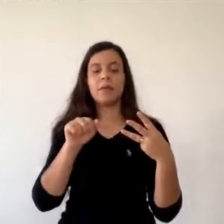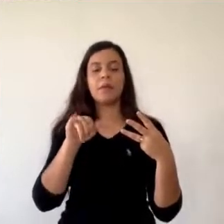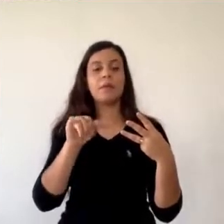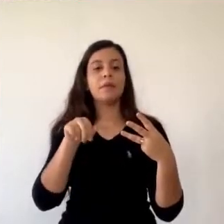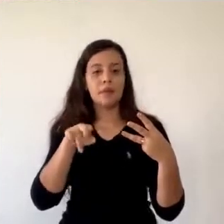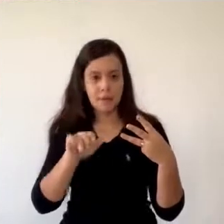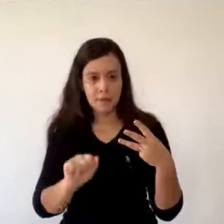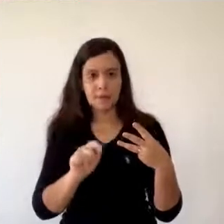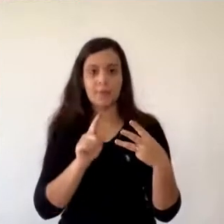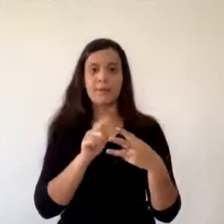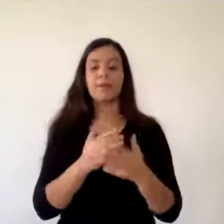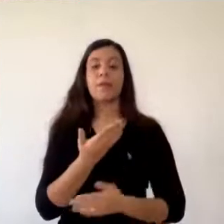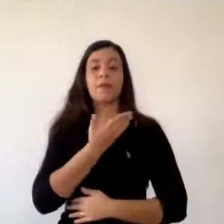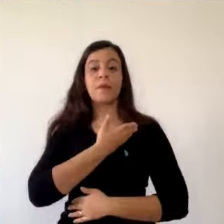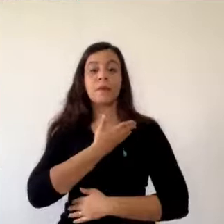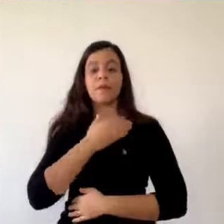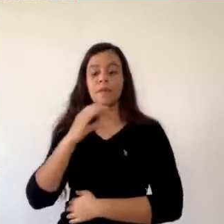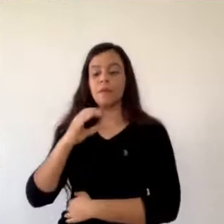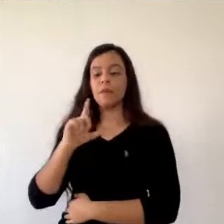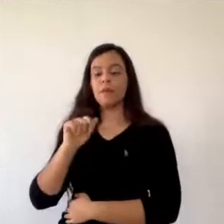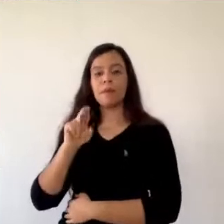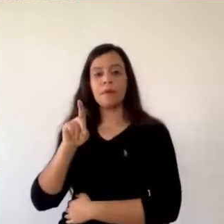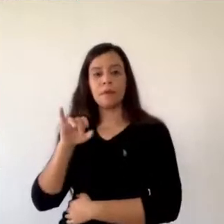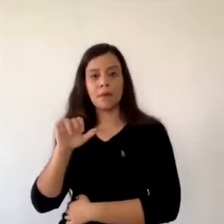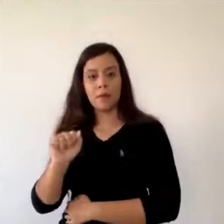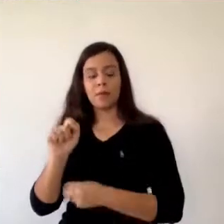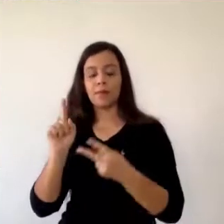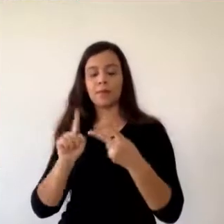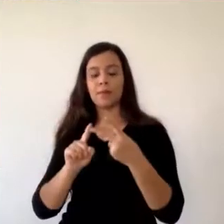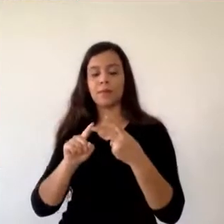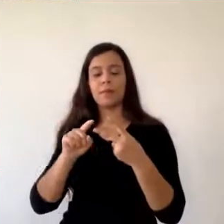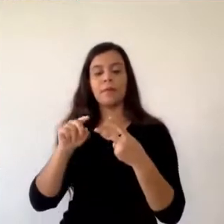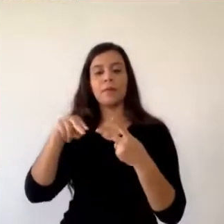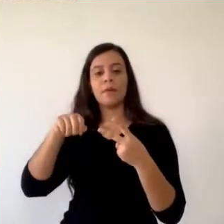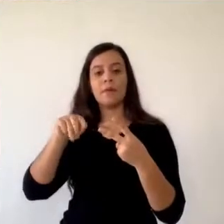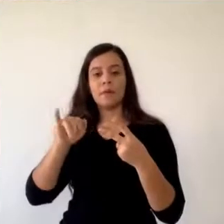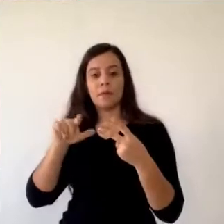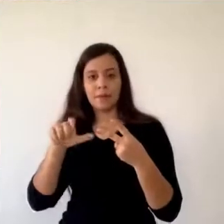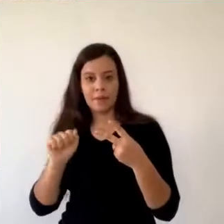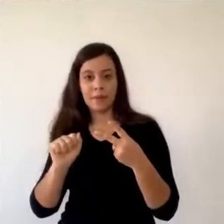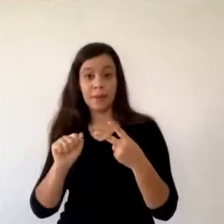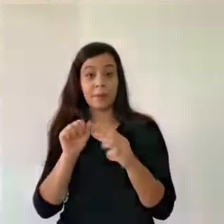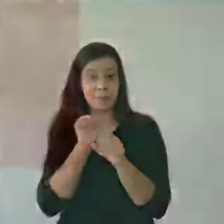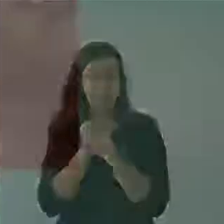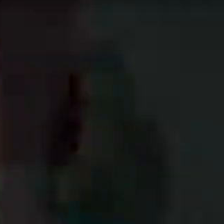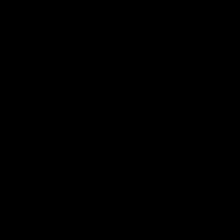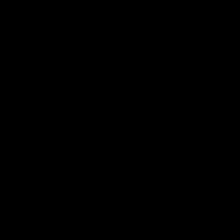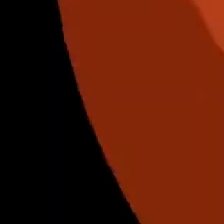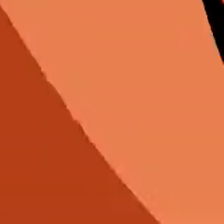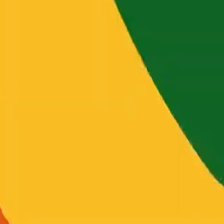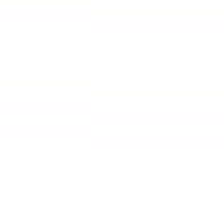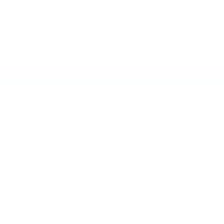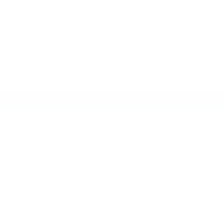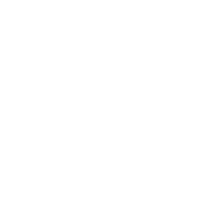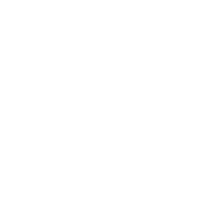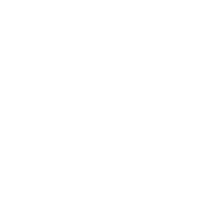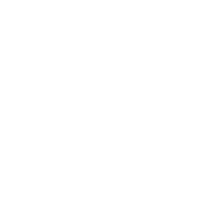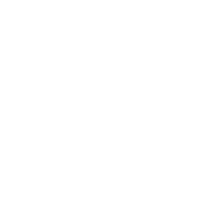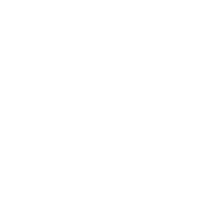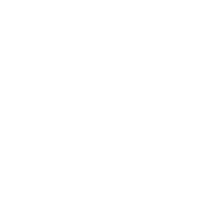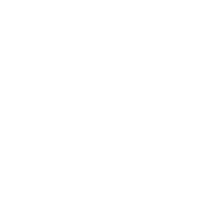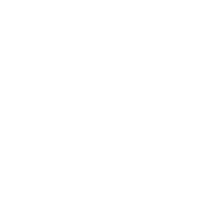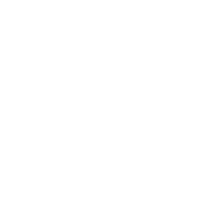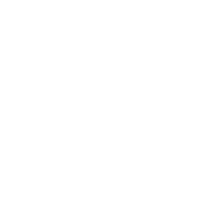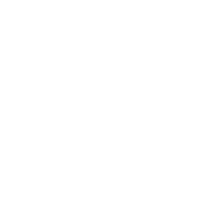And the moderation of my colleague Claudia Alves and Natalia Ribeiro. We'll wait for you. Thank you so much.